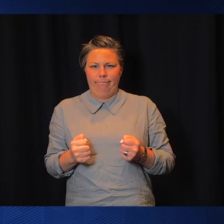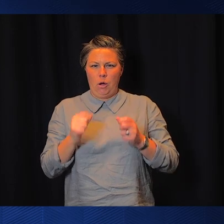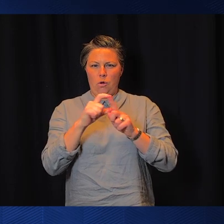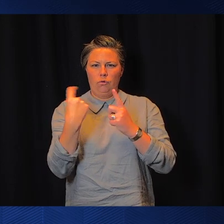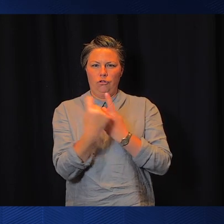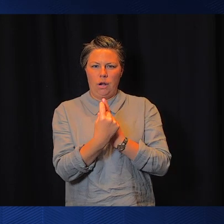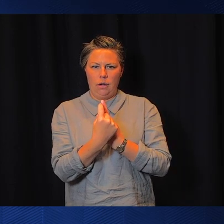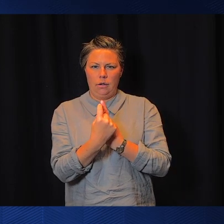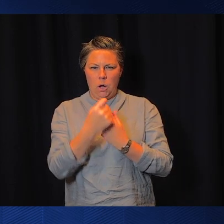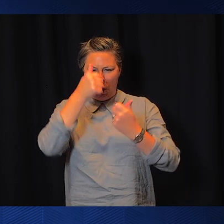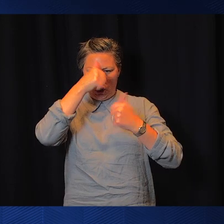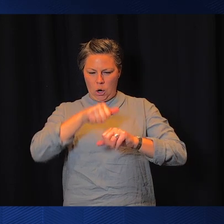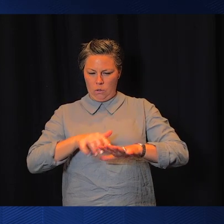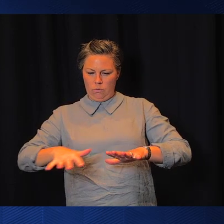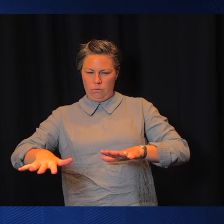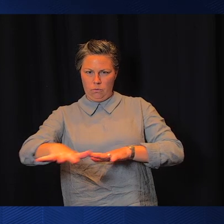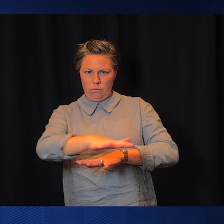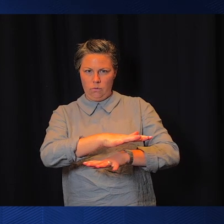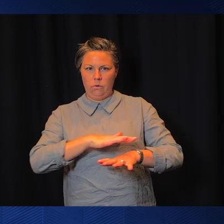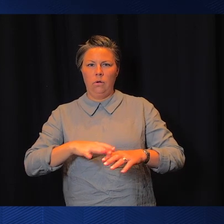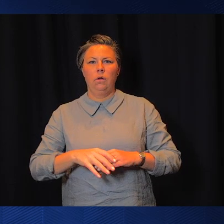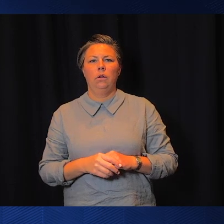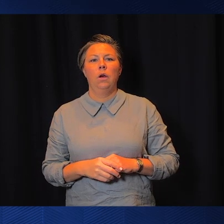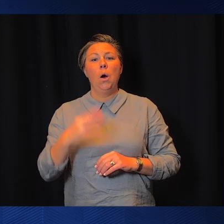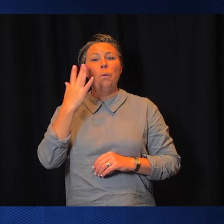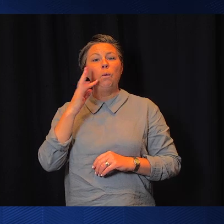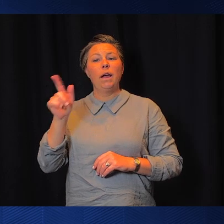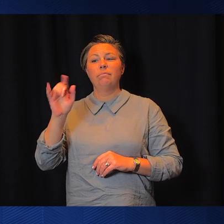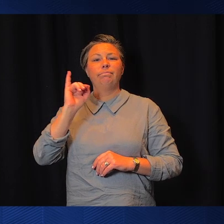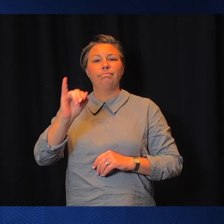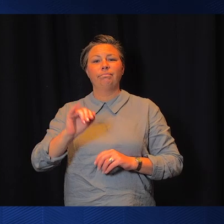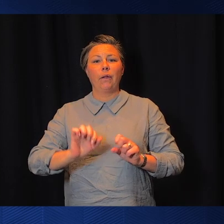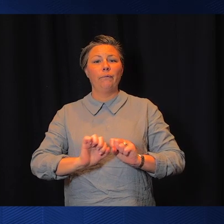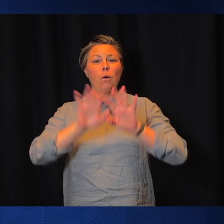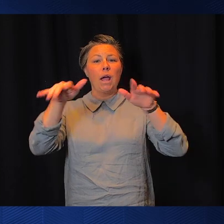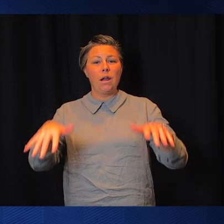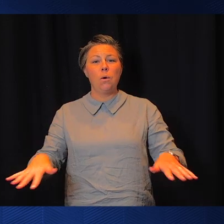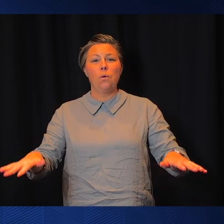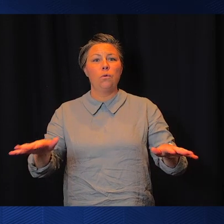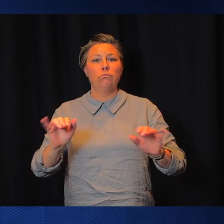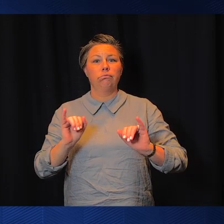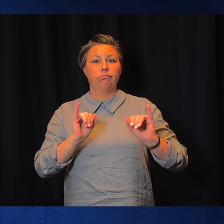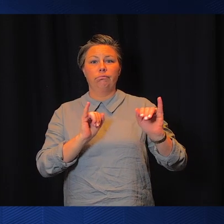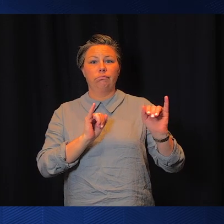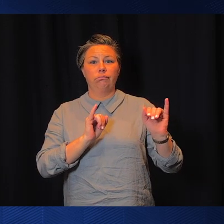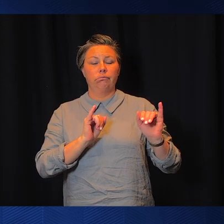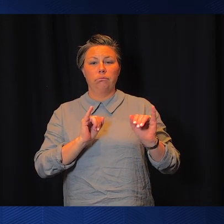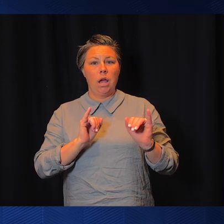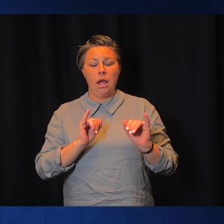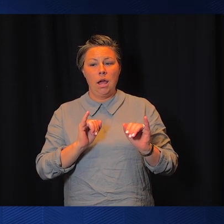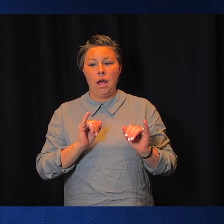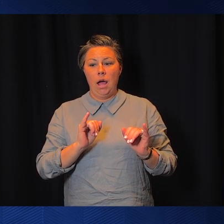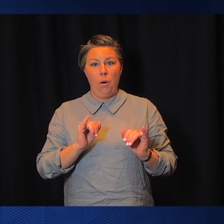The significance of the Tonga Hunga Hapai Hunga Tonga crisis, because it was multiple